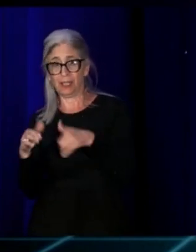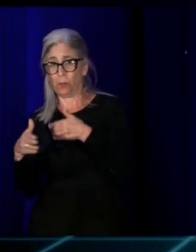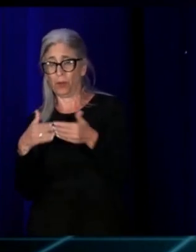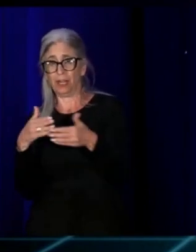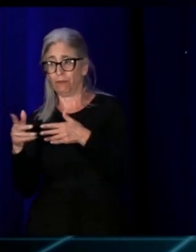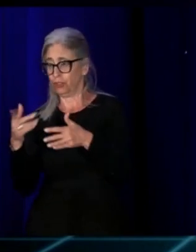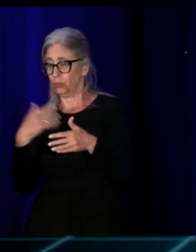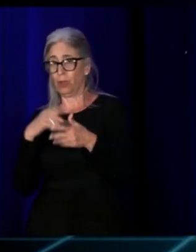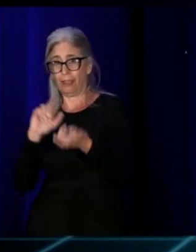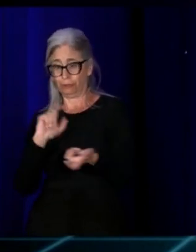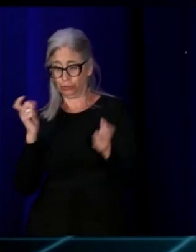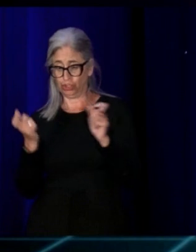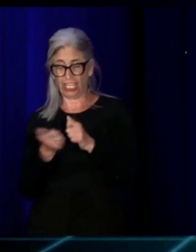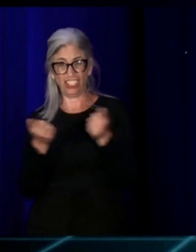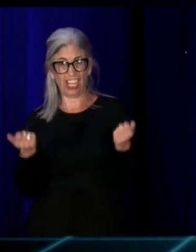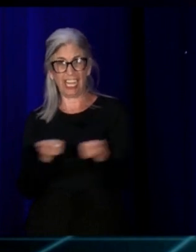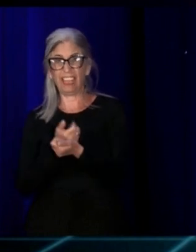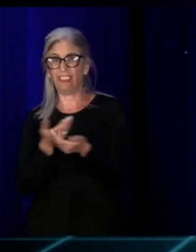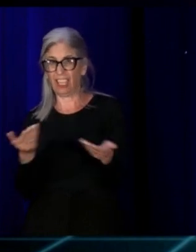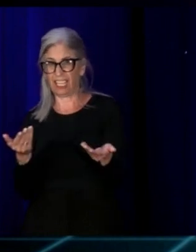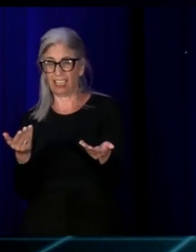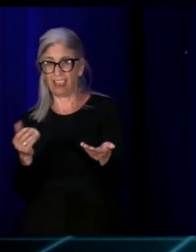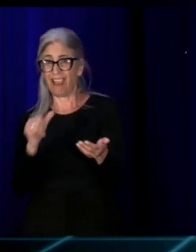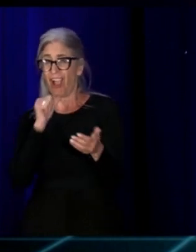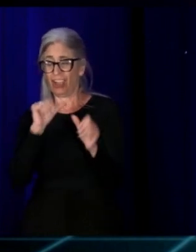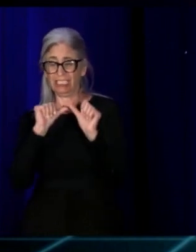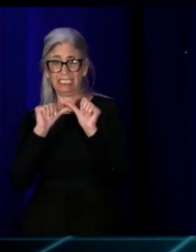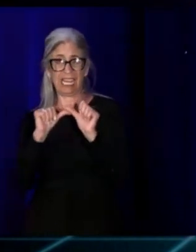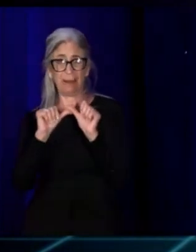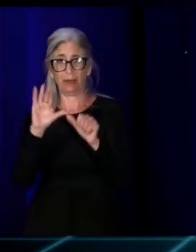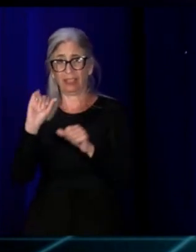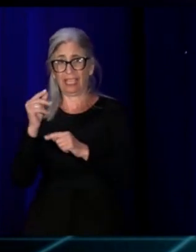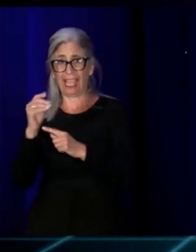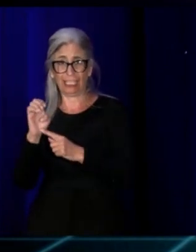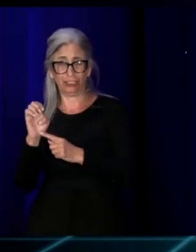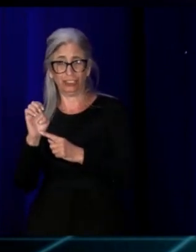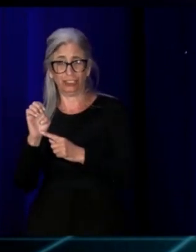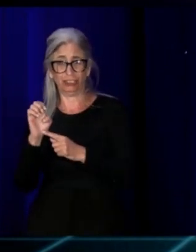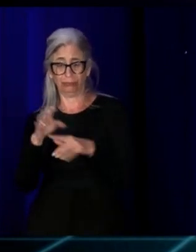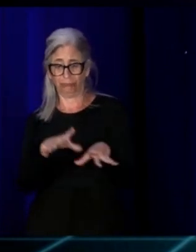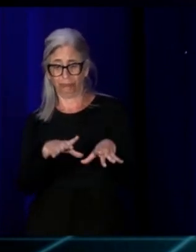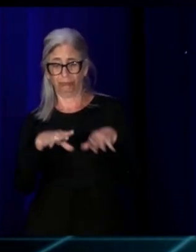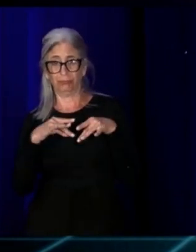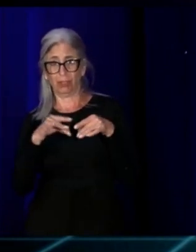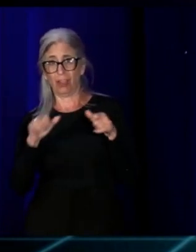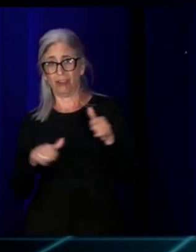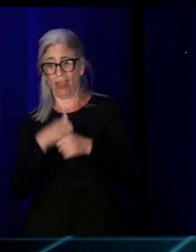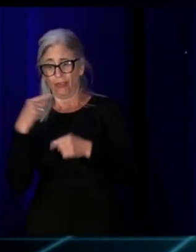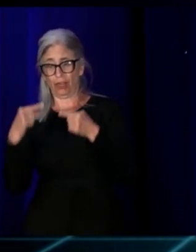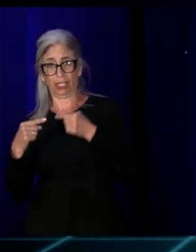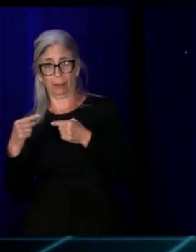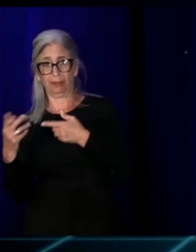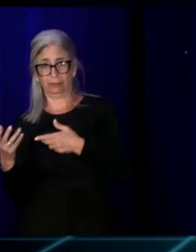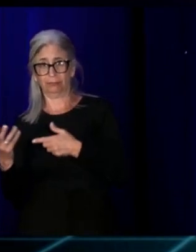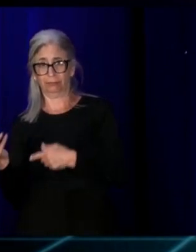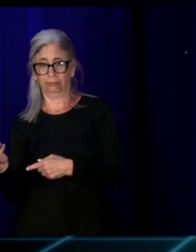you have changed anything. And so unstable cache takes in another argument right